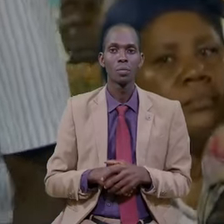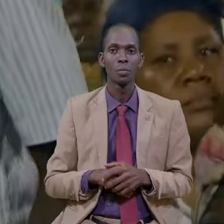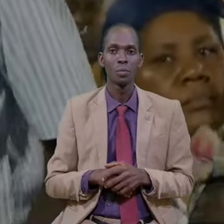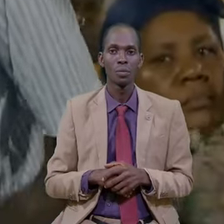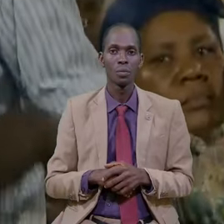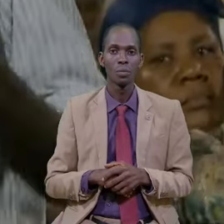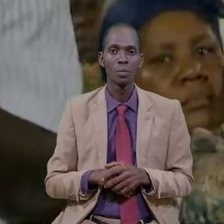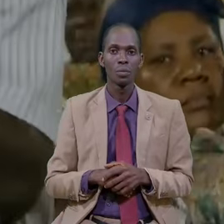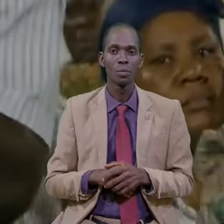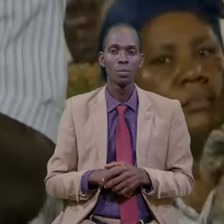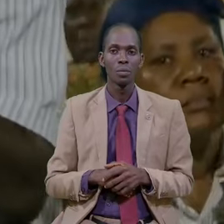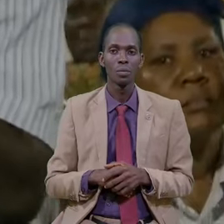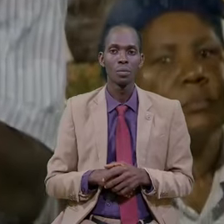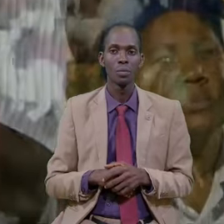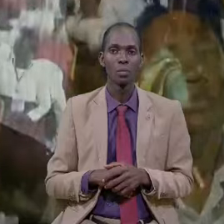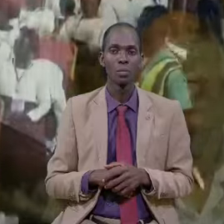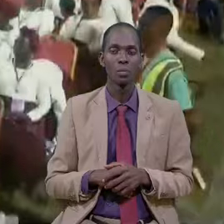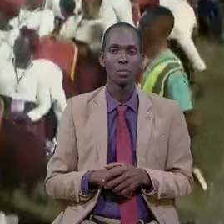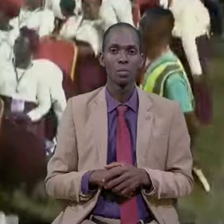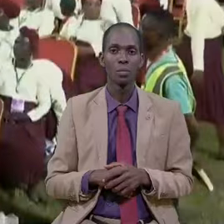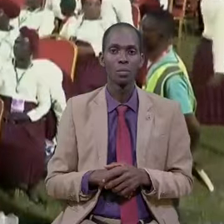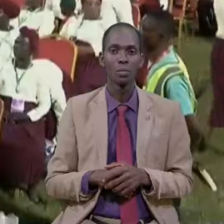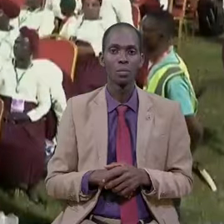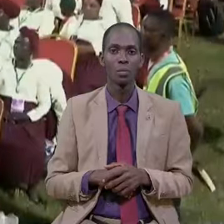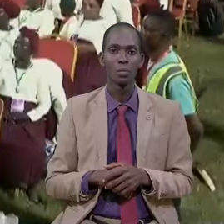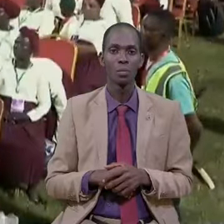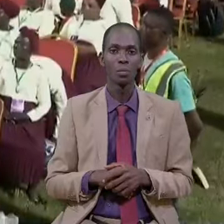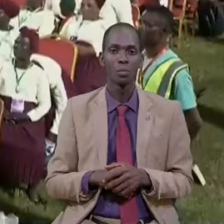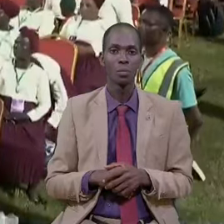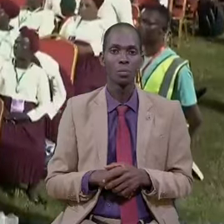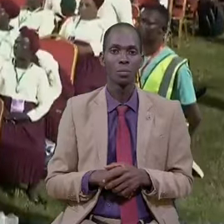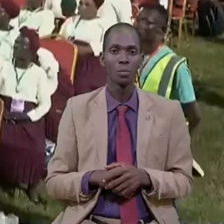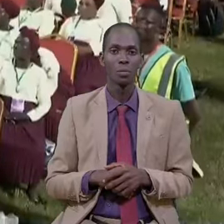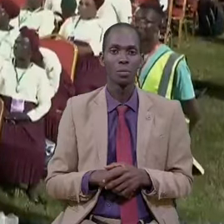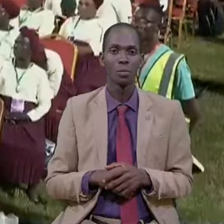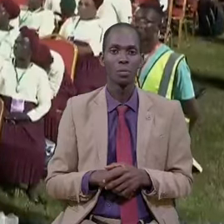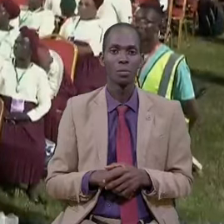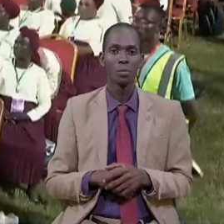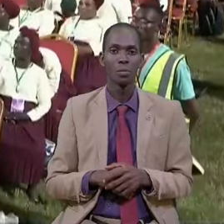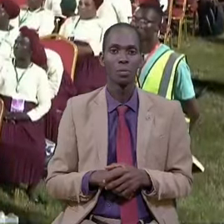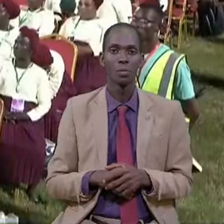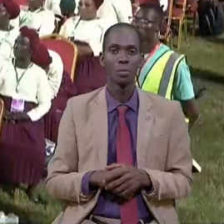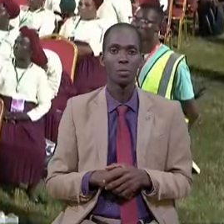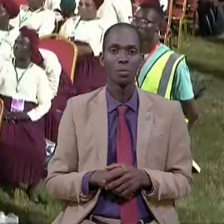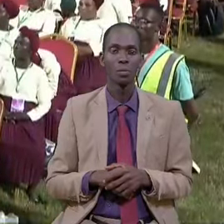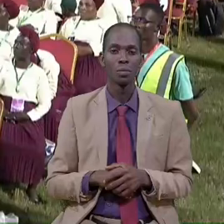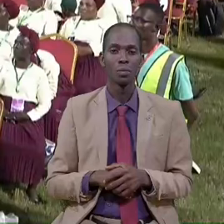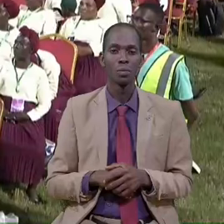9 234 23491 54